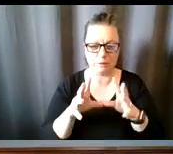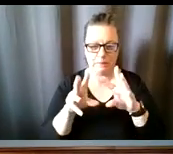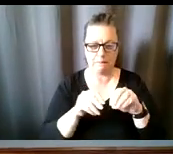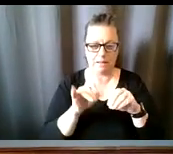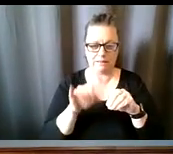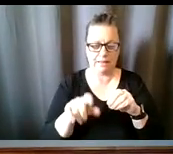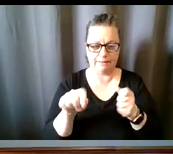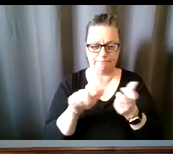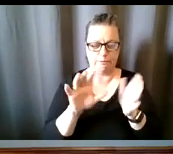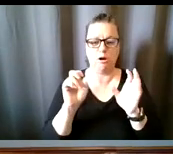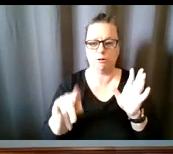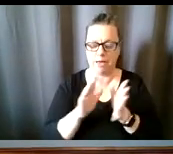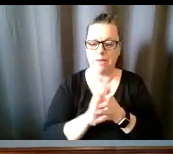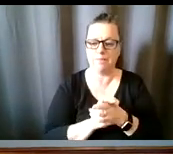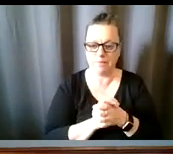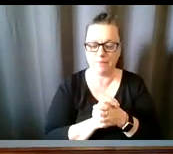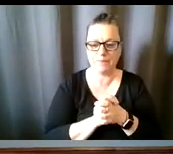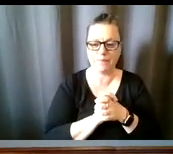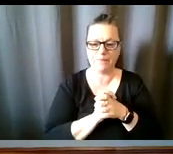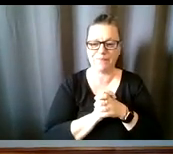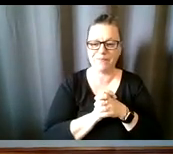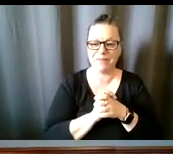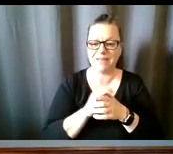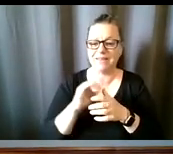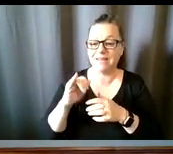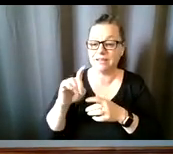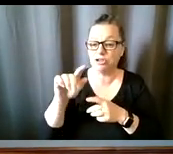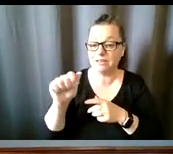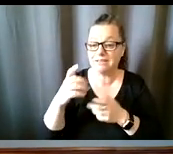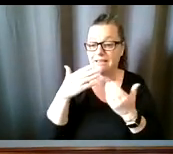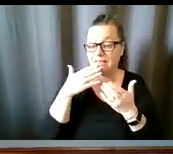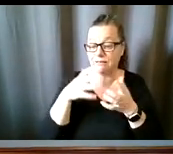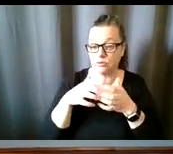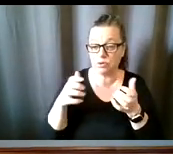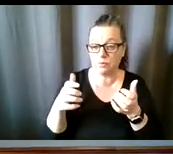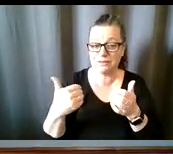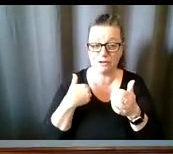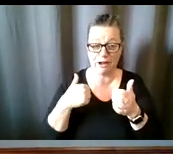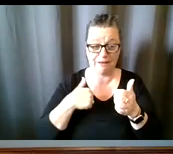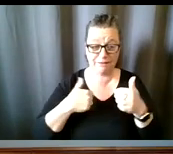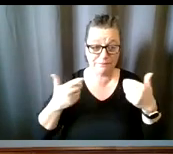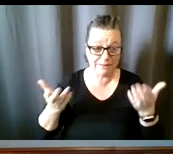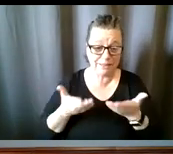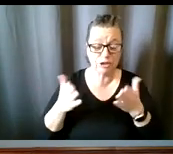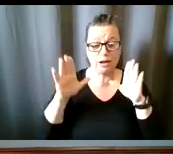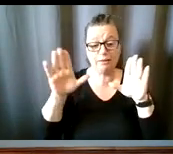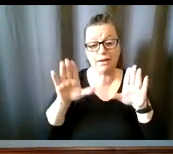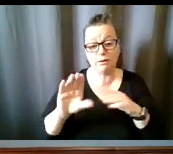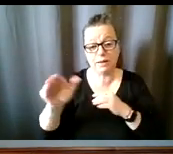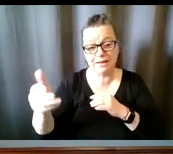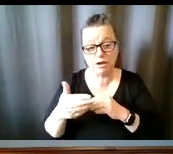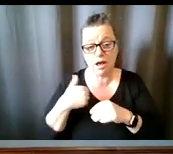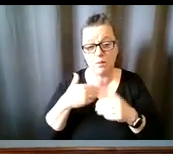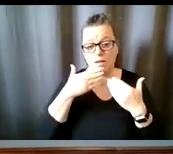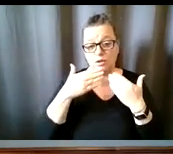and get rid of it. There we go. So Jessica, thank you so much for having me here and for that great introduction. And I want to